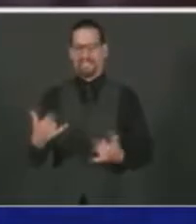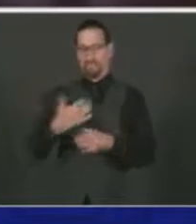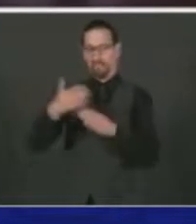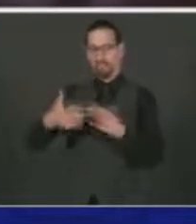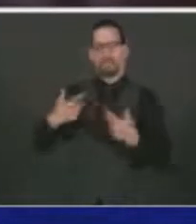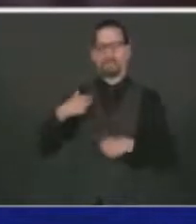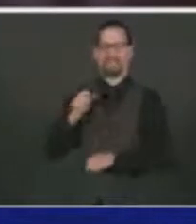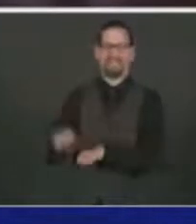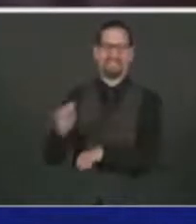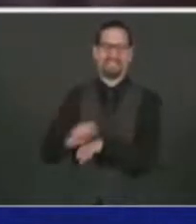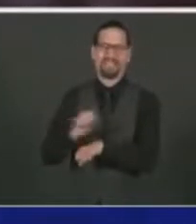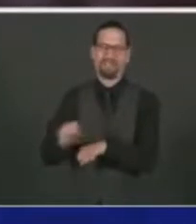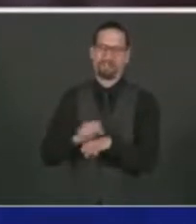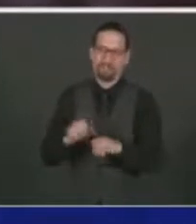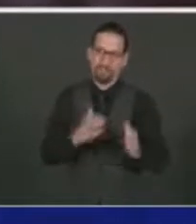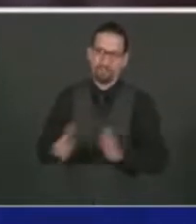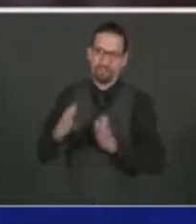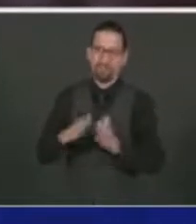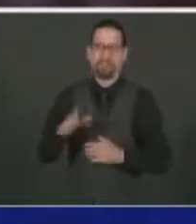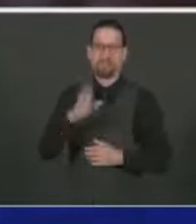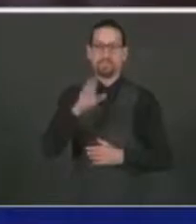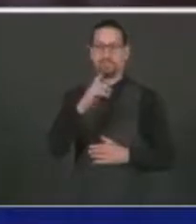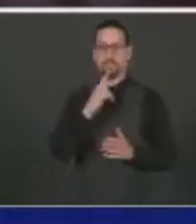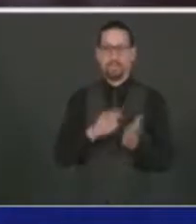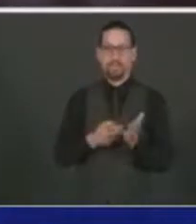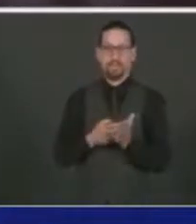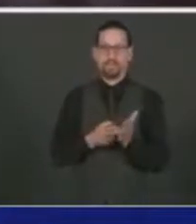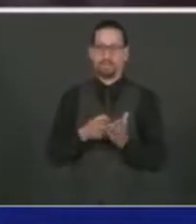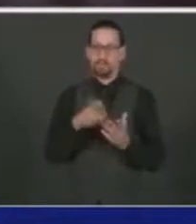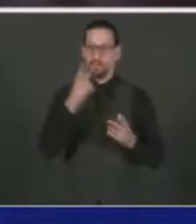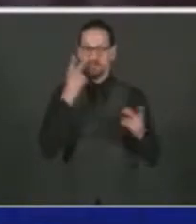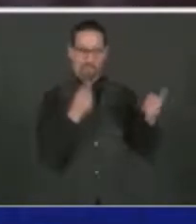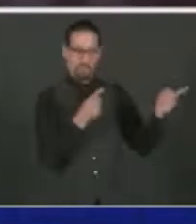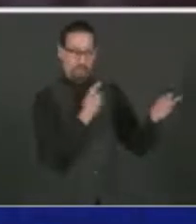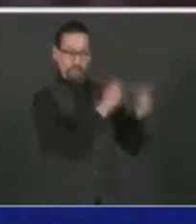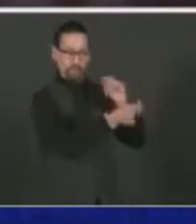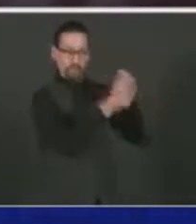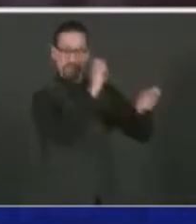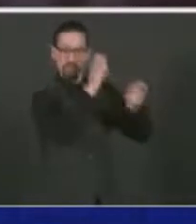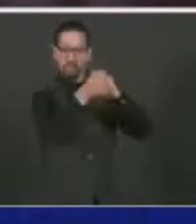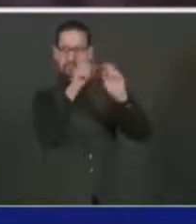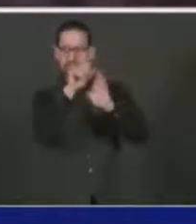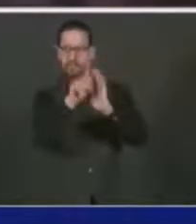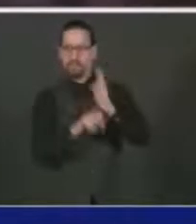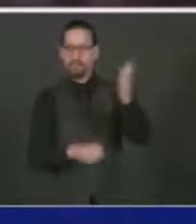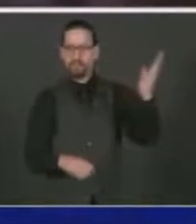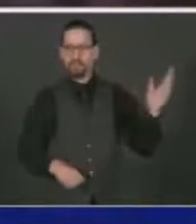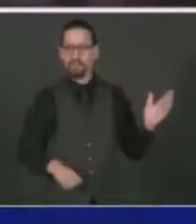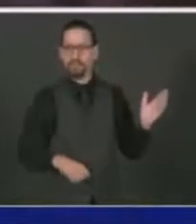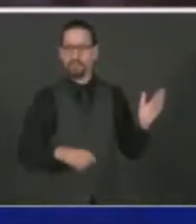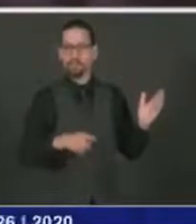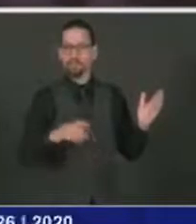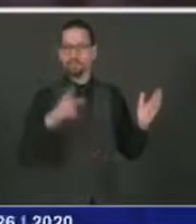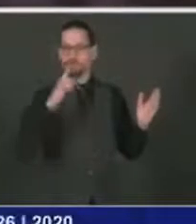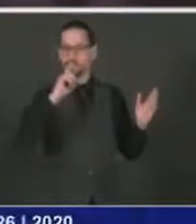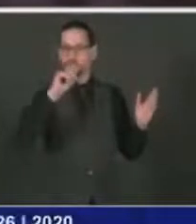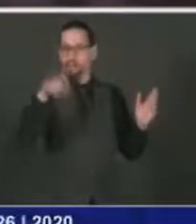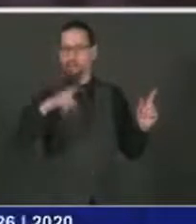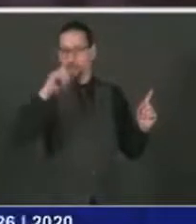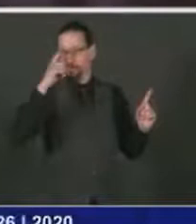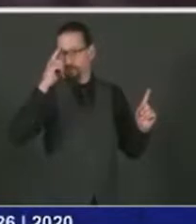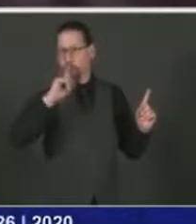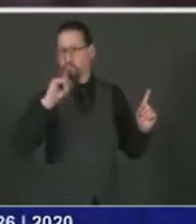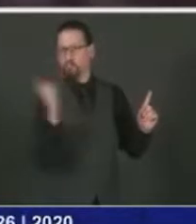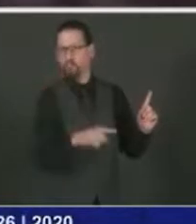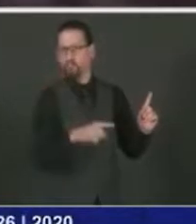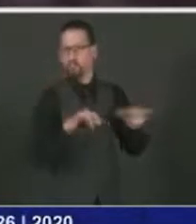Things are changing. I didn't, you know, you have the governor of Texas telling people to stay at home now. The hospitals filled in Arizona. North Carolina